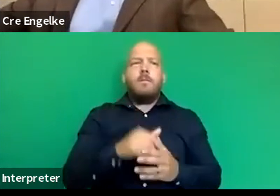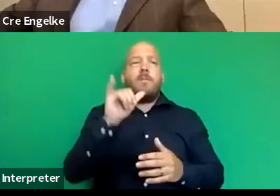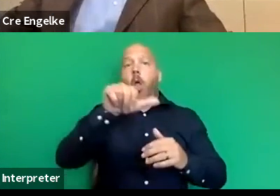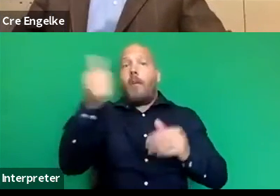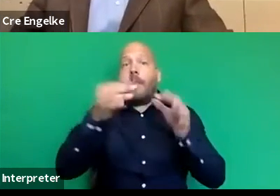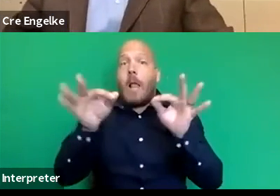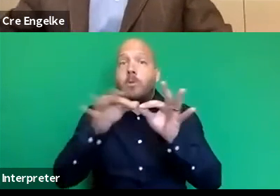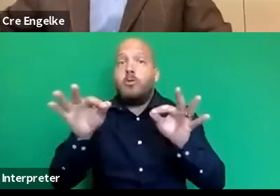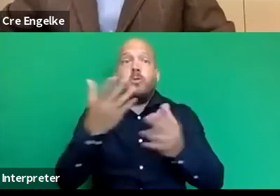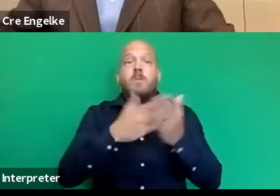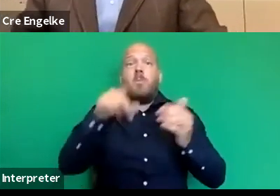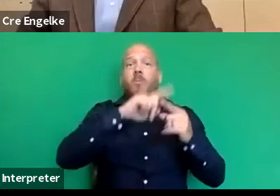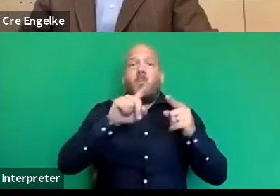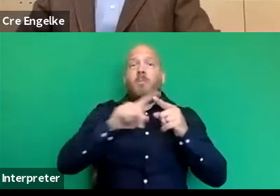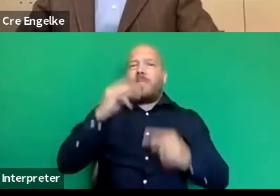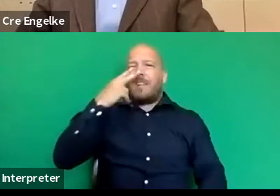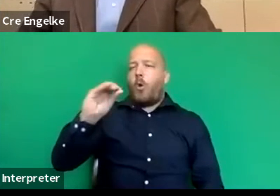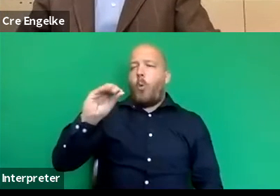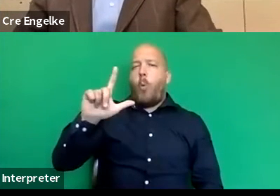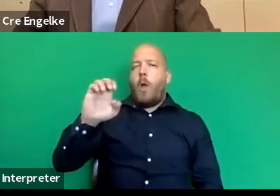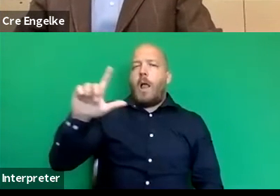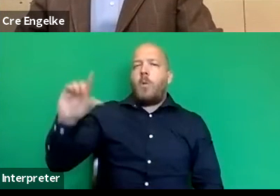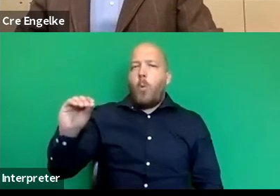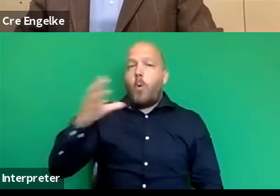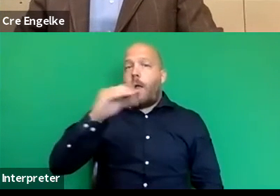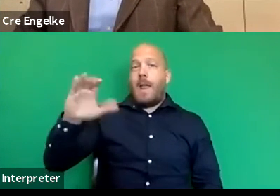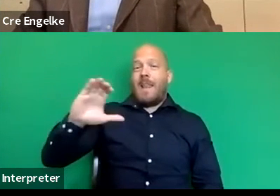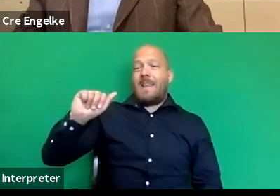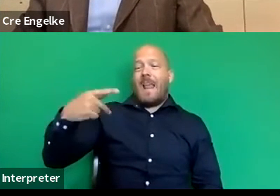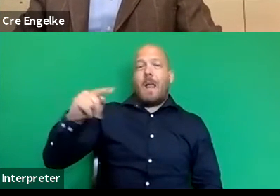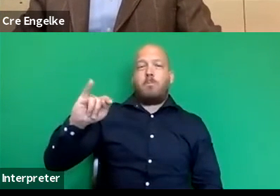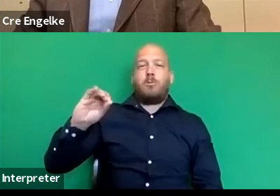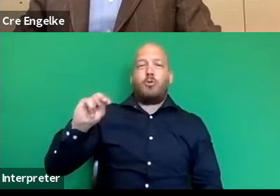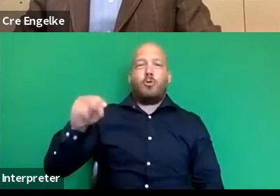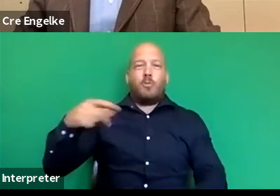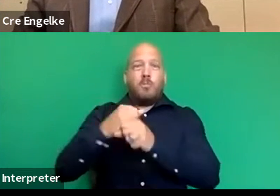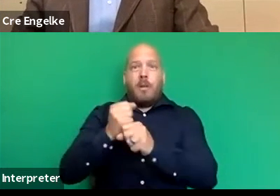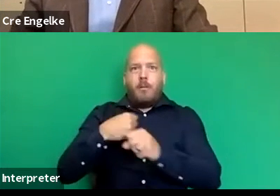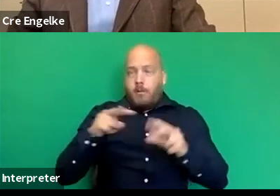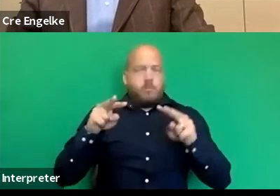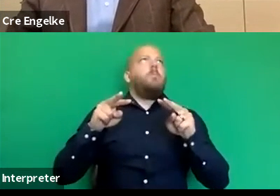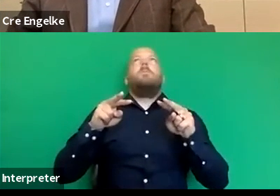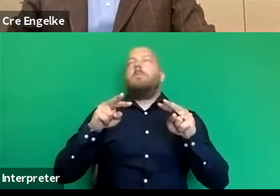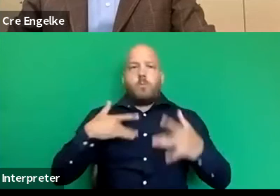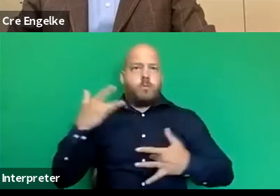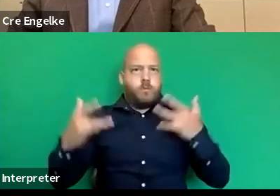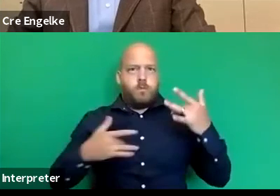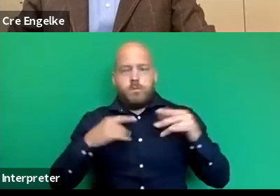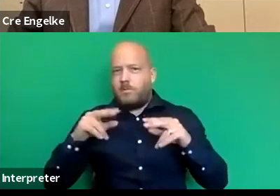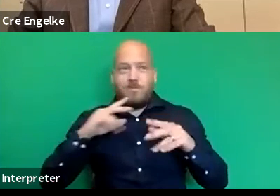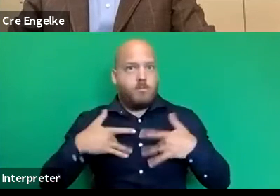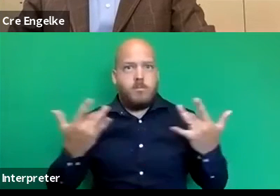only, I got very excited because there are whole segments of the deaf and hard of hearing community that are still stuck back where my parents